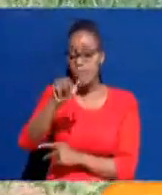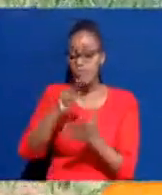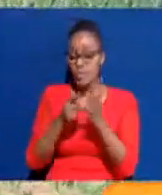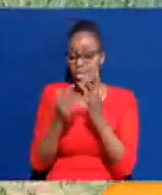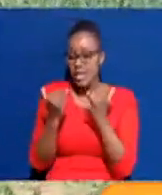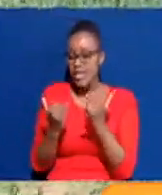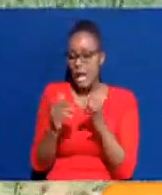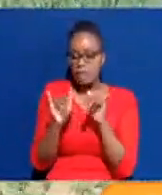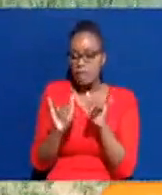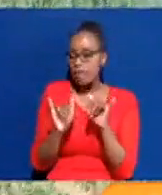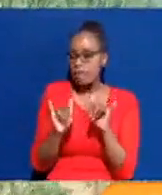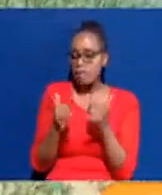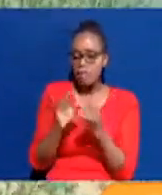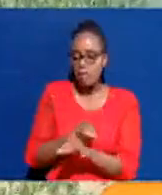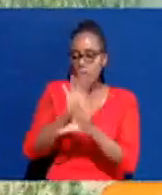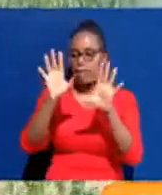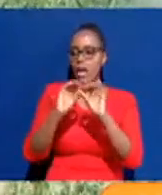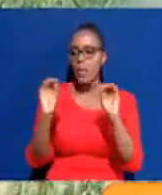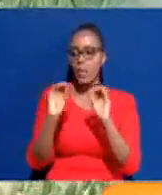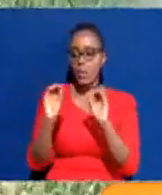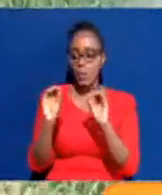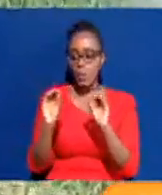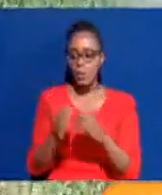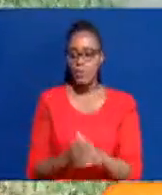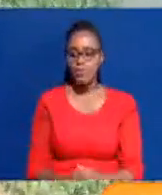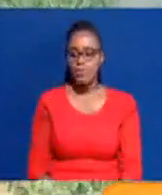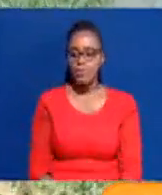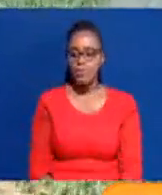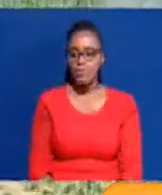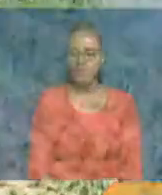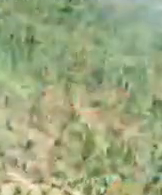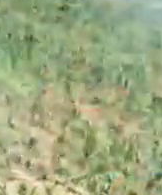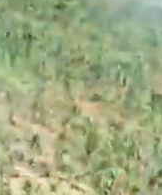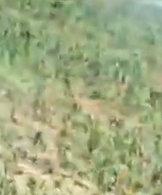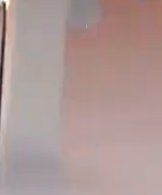moment remains unclear. Waihiga Mwaura, Citizen TV.